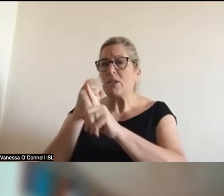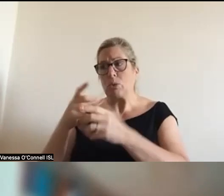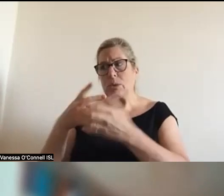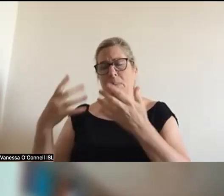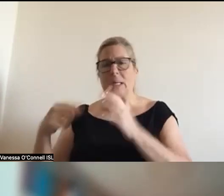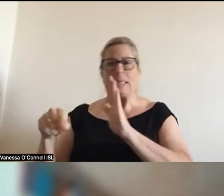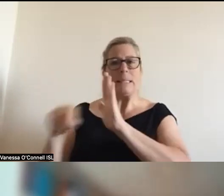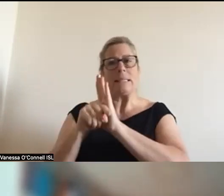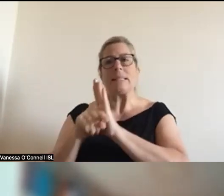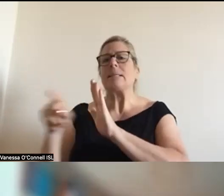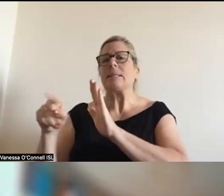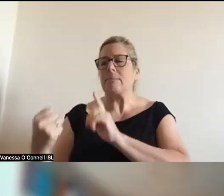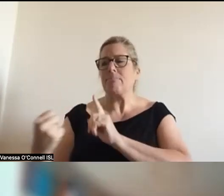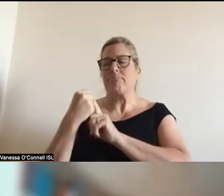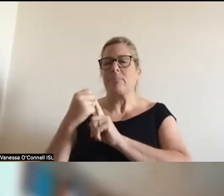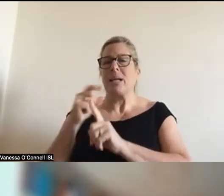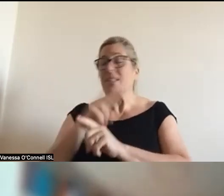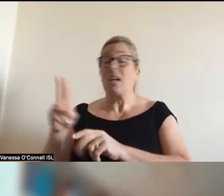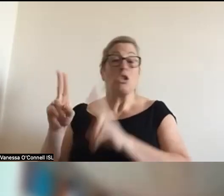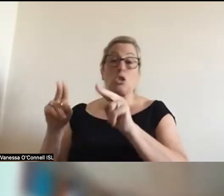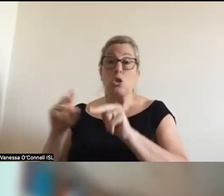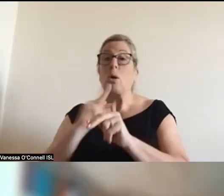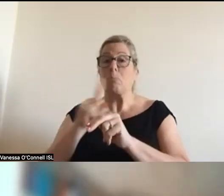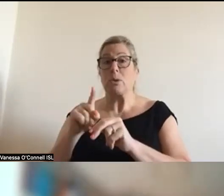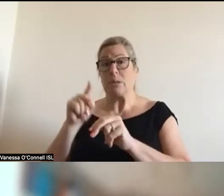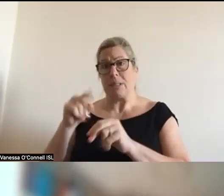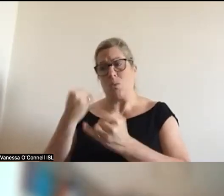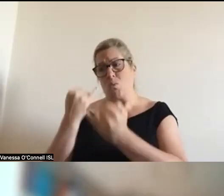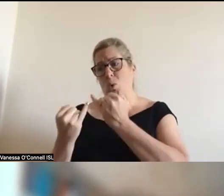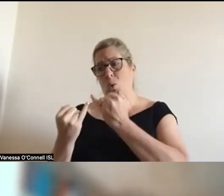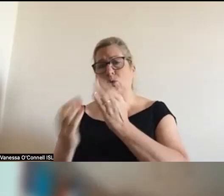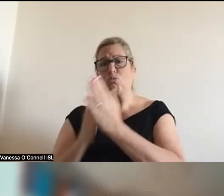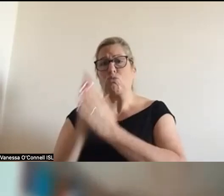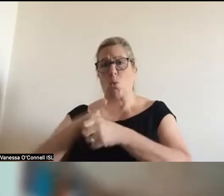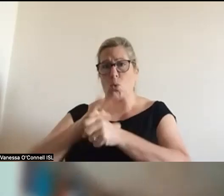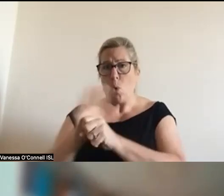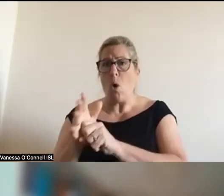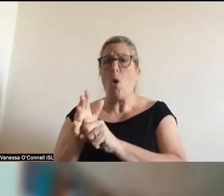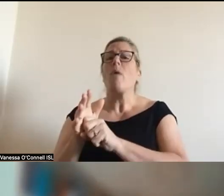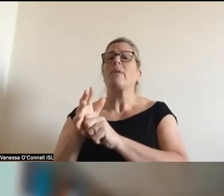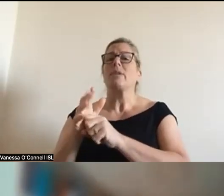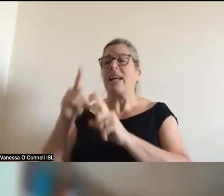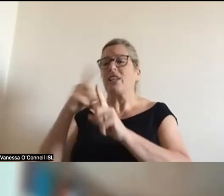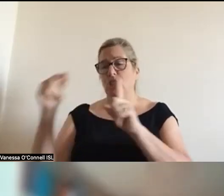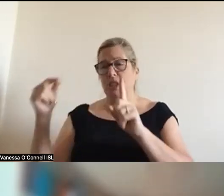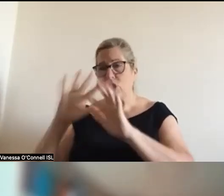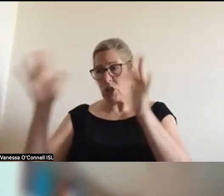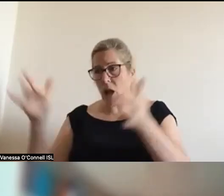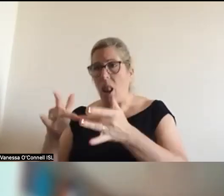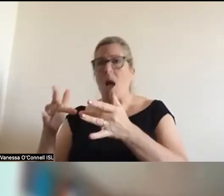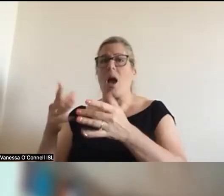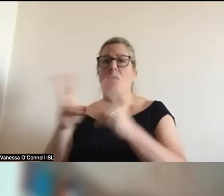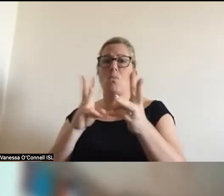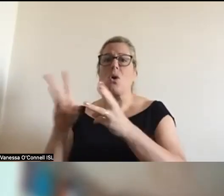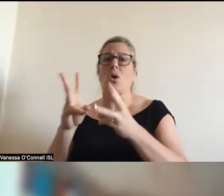new, but that was potentially intensified during the COVID, also through the digital arena. The different,